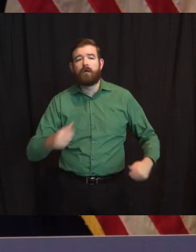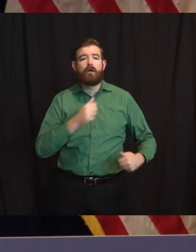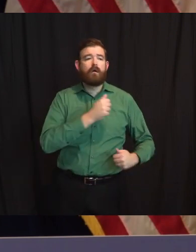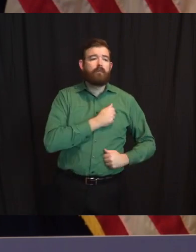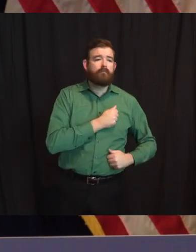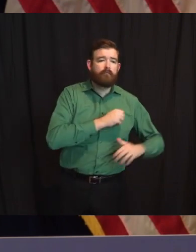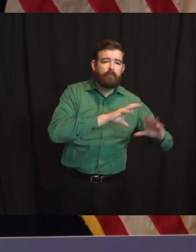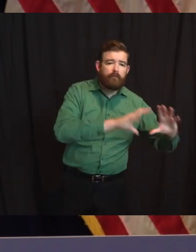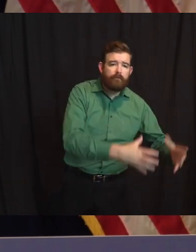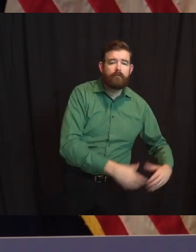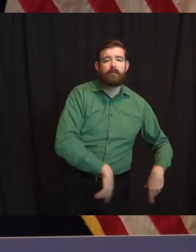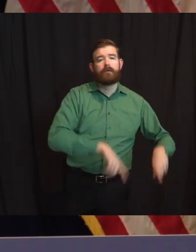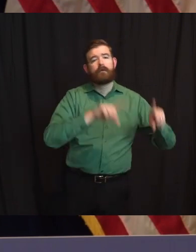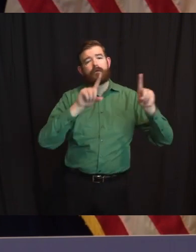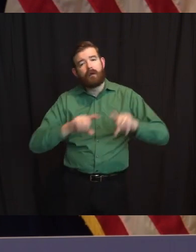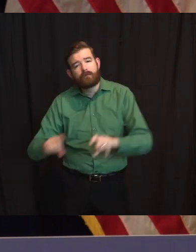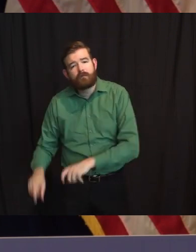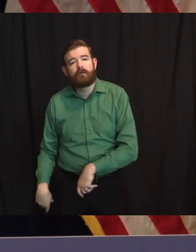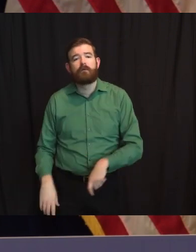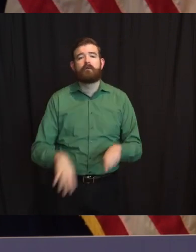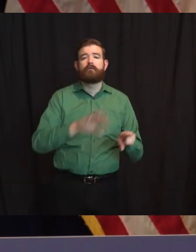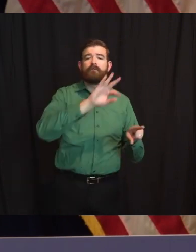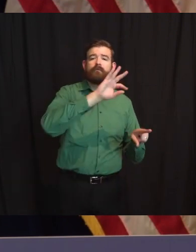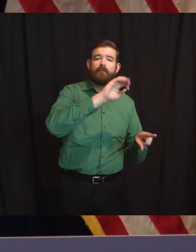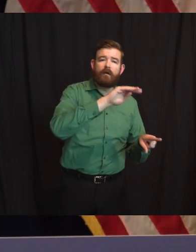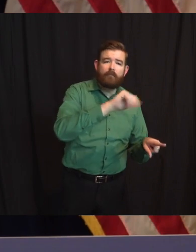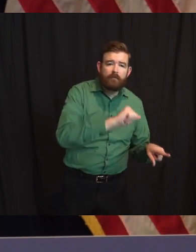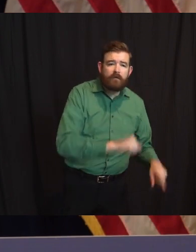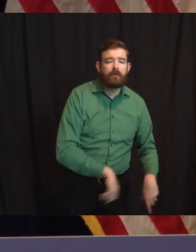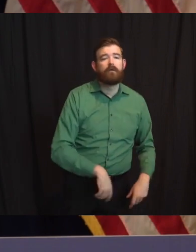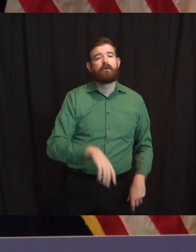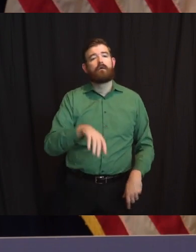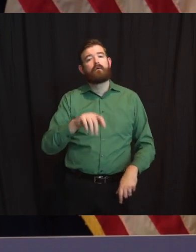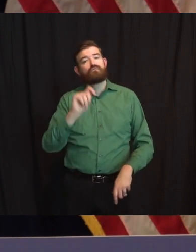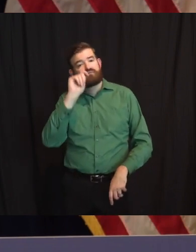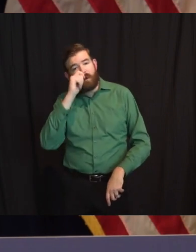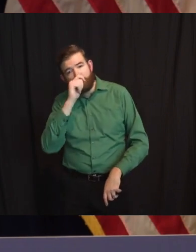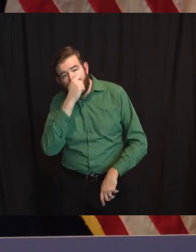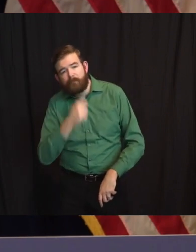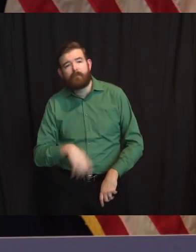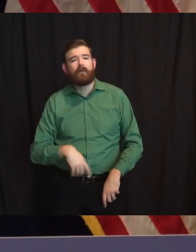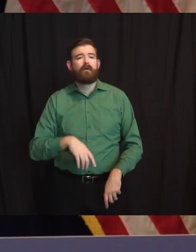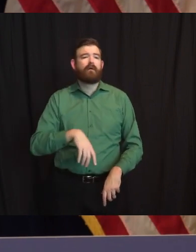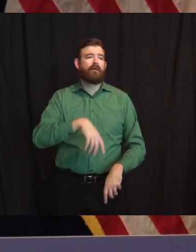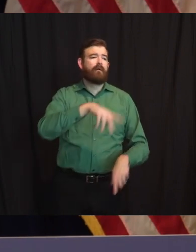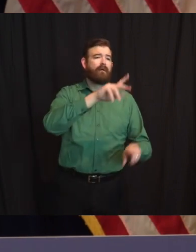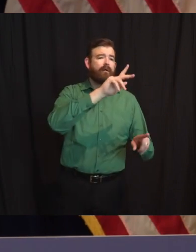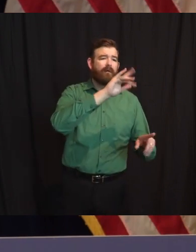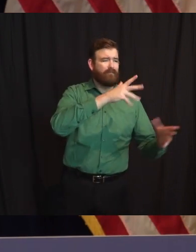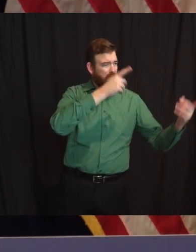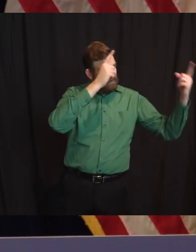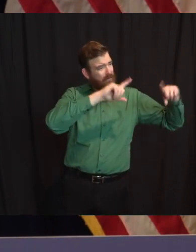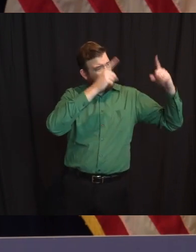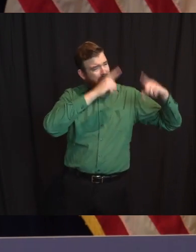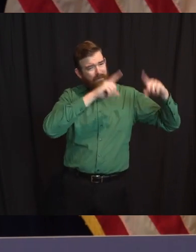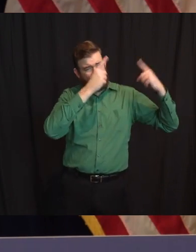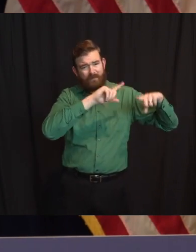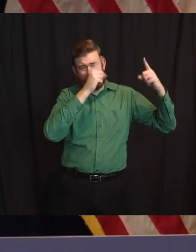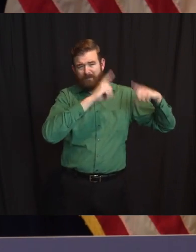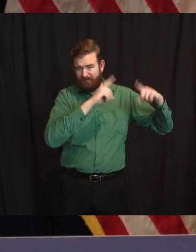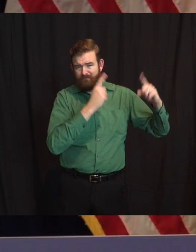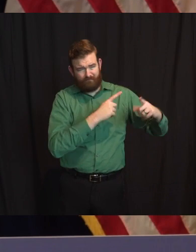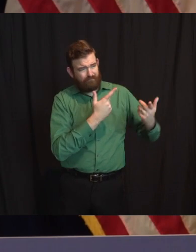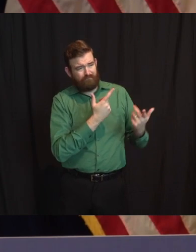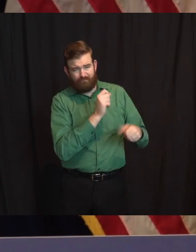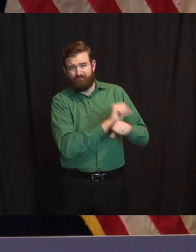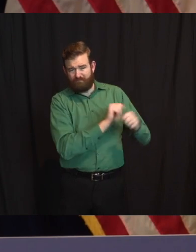the testing swabs and kits. We've got a good relationship with a lot of members of that team, including Dr. Birx, Judy was